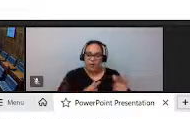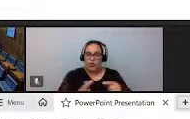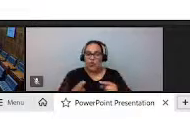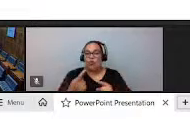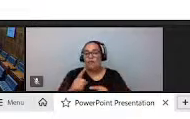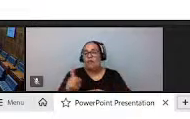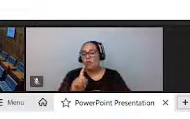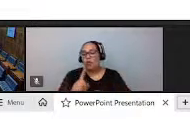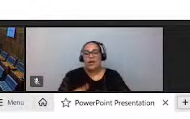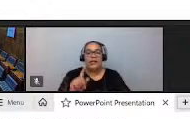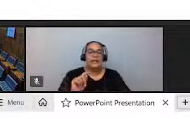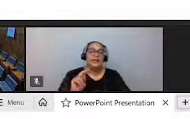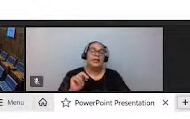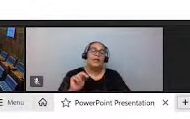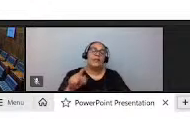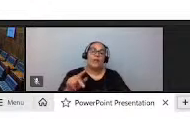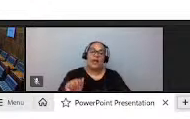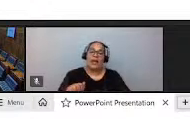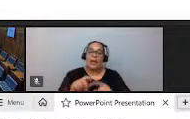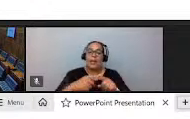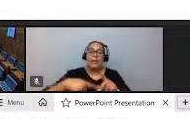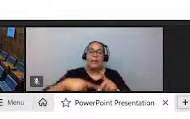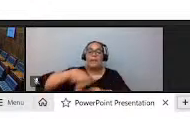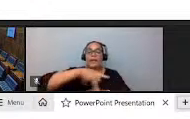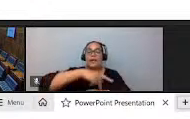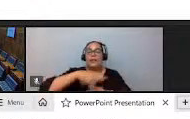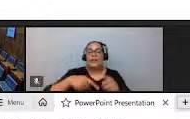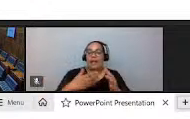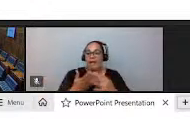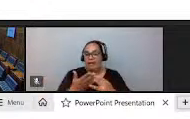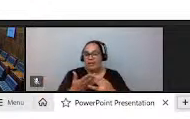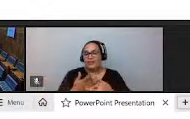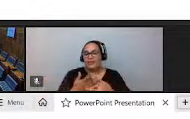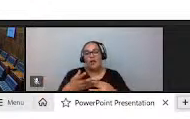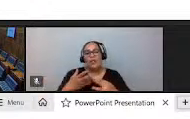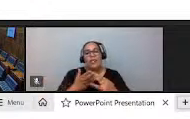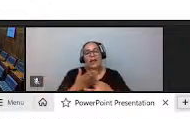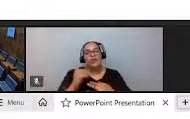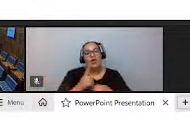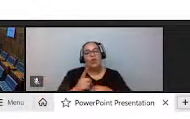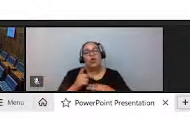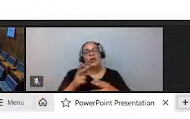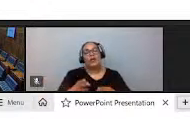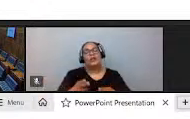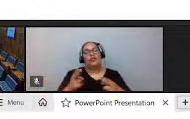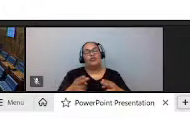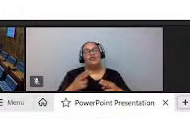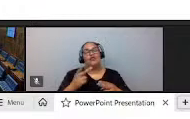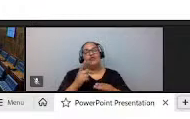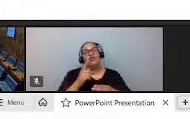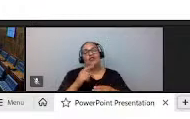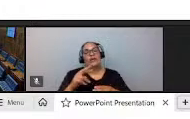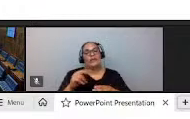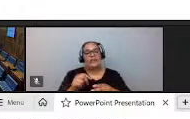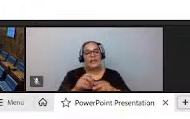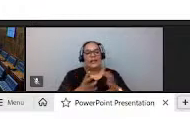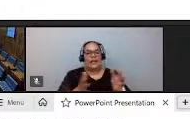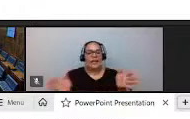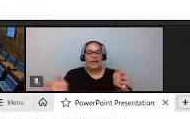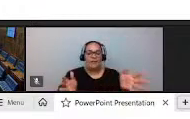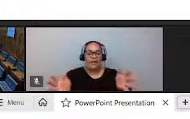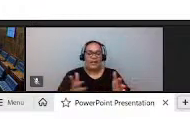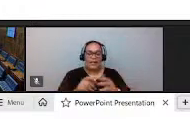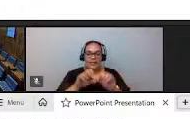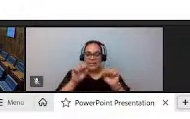for the tnpa perimeter Access Control to have access to the trans netport terminals Navas system and more so